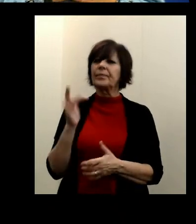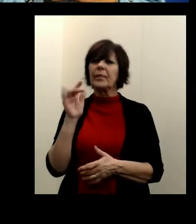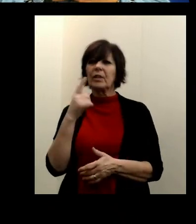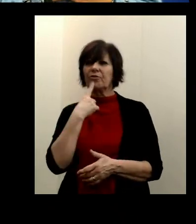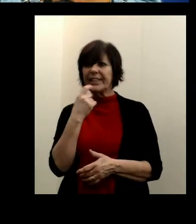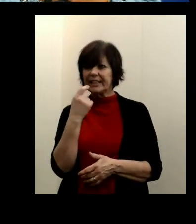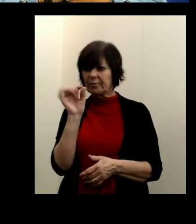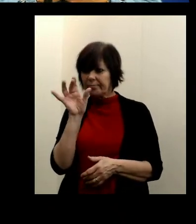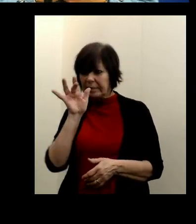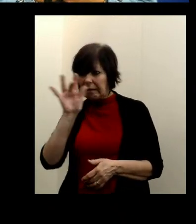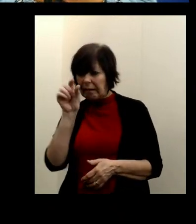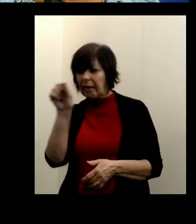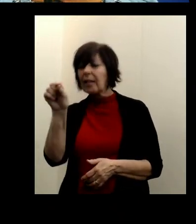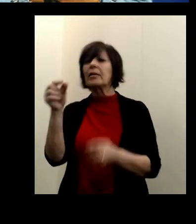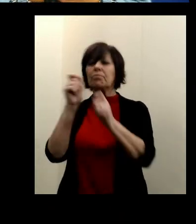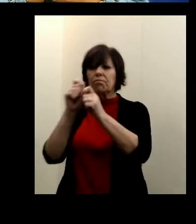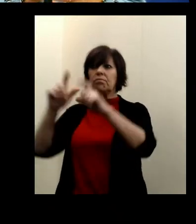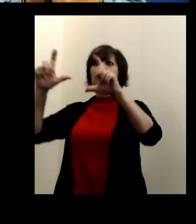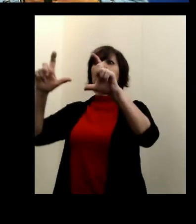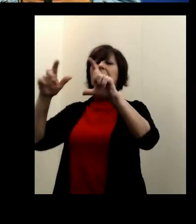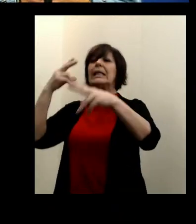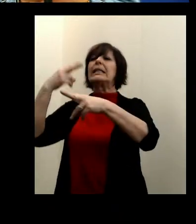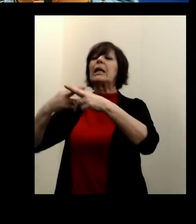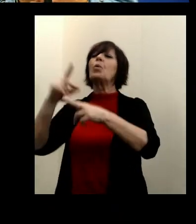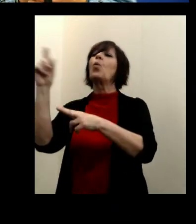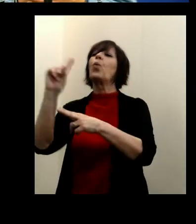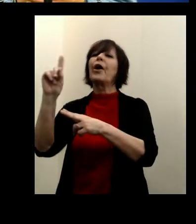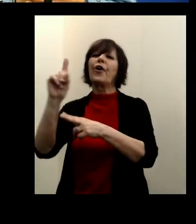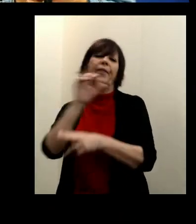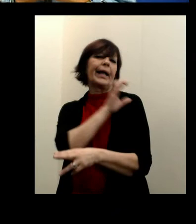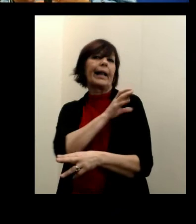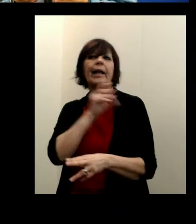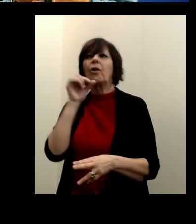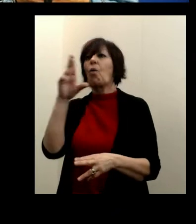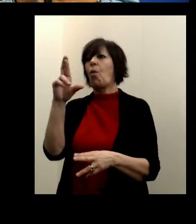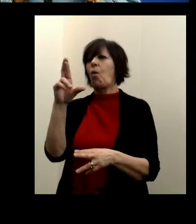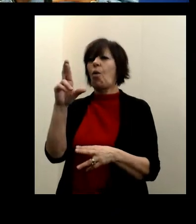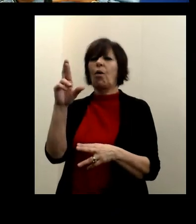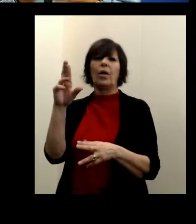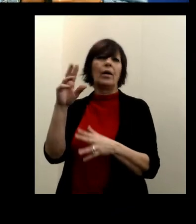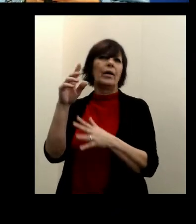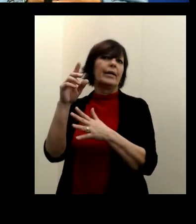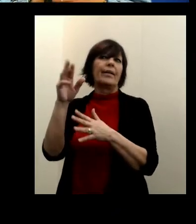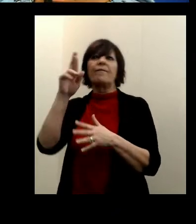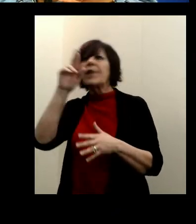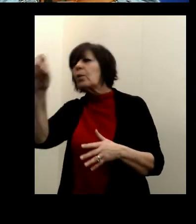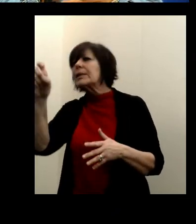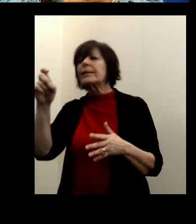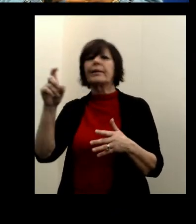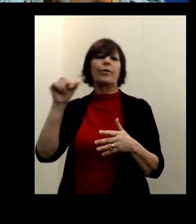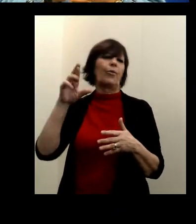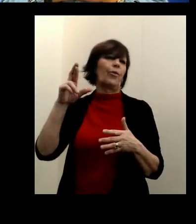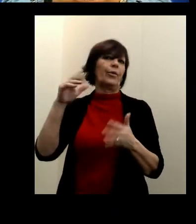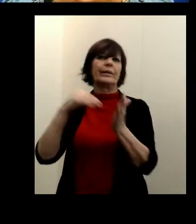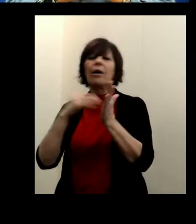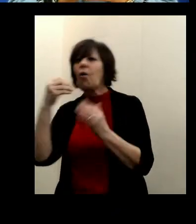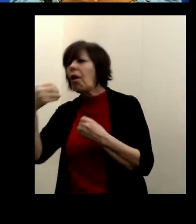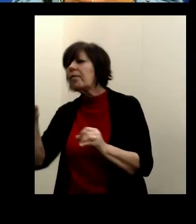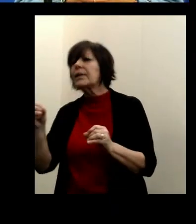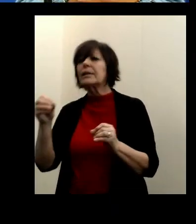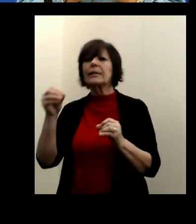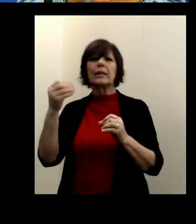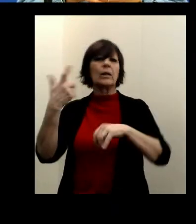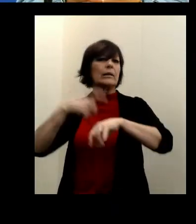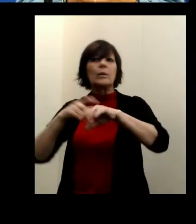dot, and it'll tell you the name of the clinic, or the hours, or the pharmacy, the hours of, or the doctor's office, and the hours